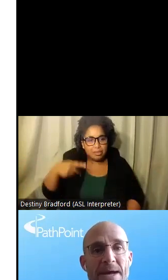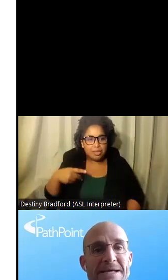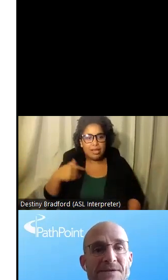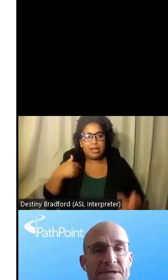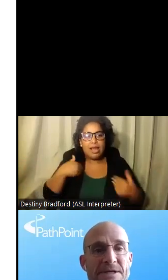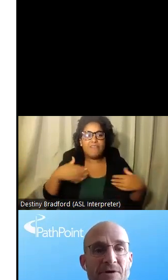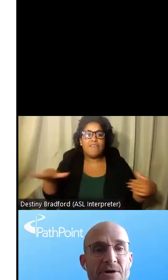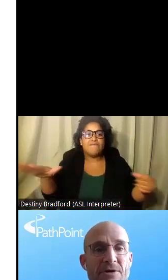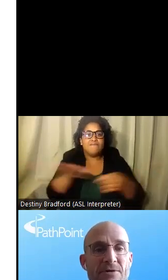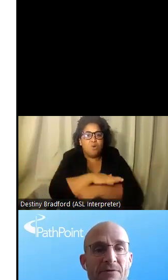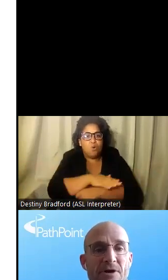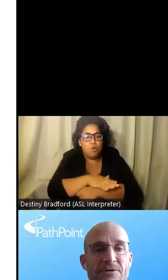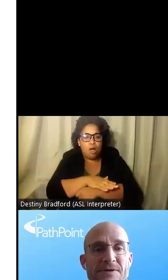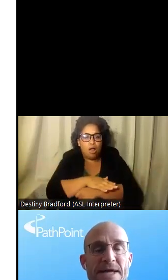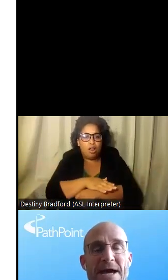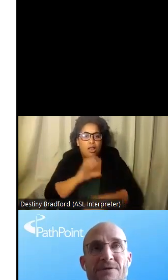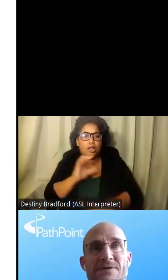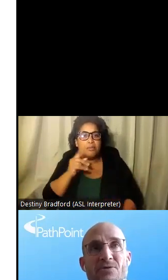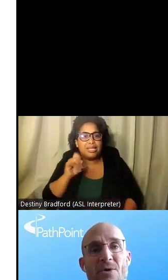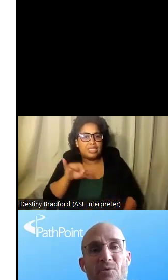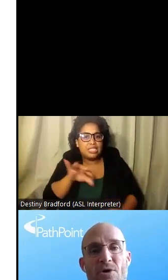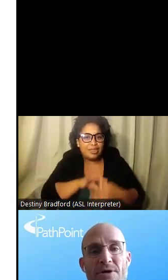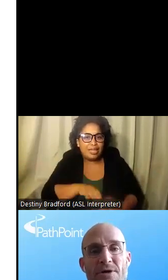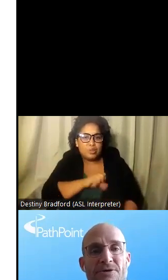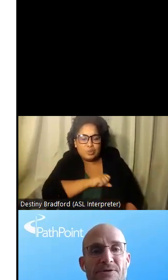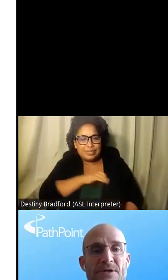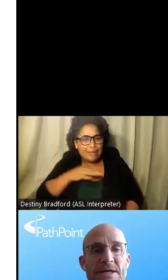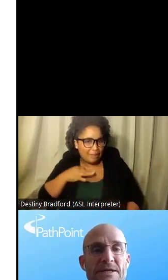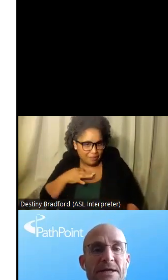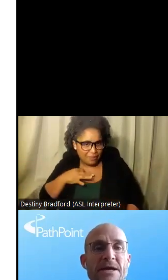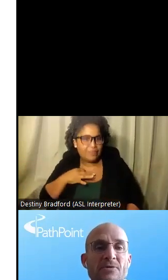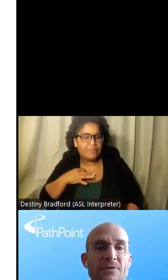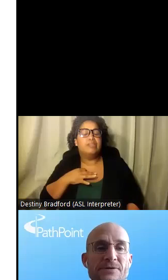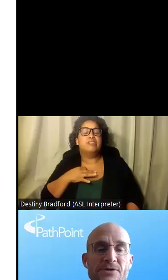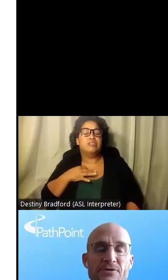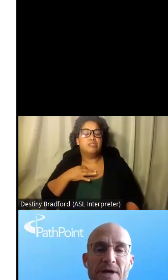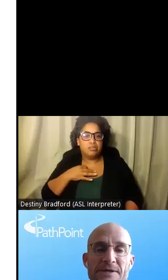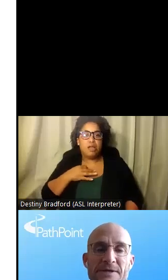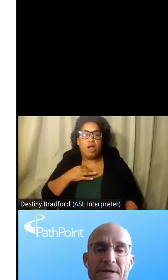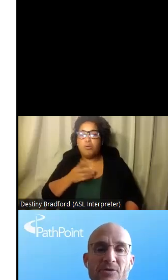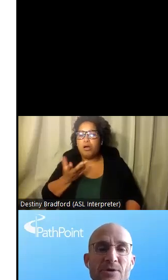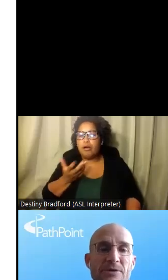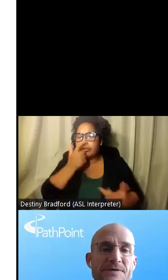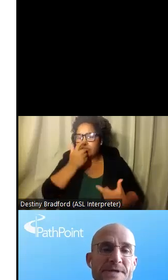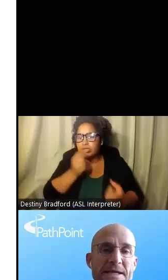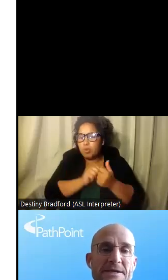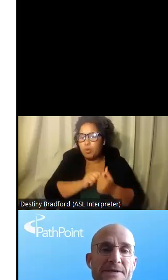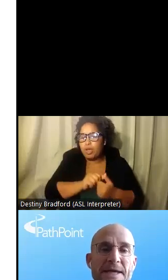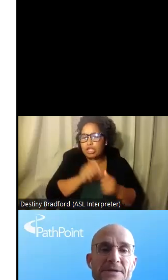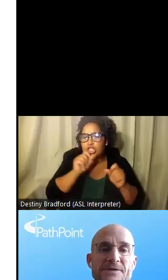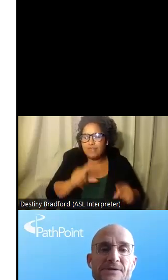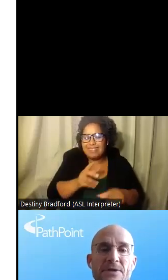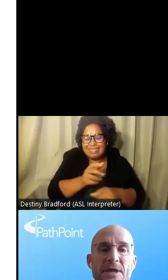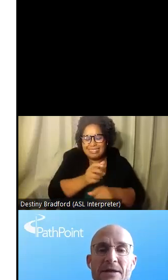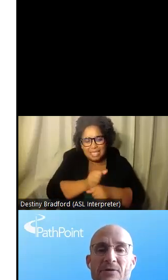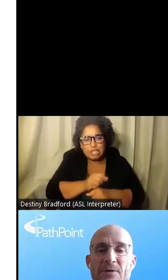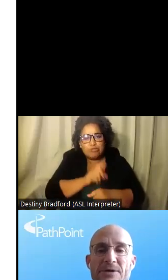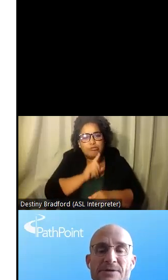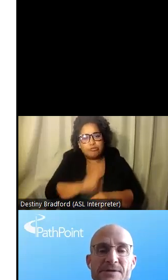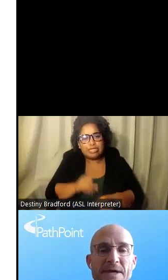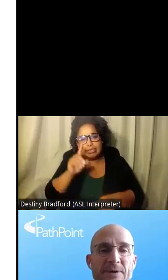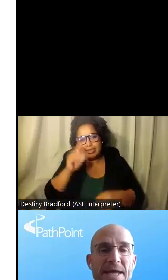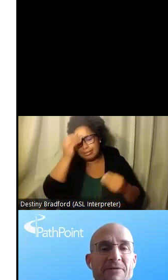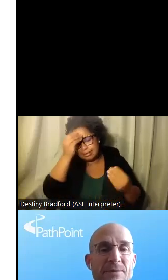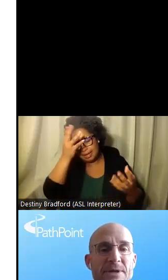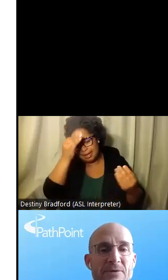full capacity of our staff. And so what we're interested in with the survey is getting real data to answer a lot of the